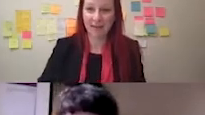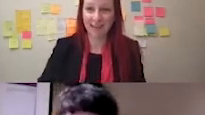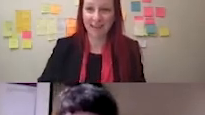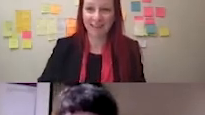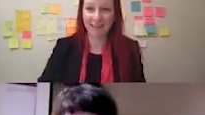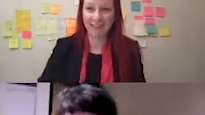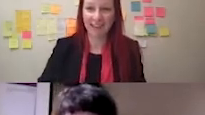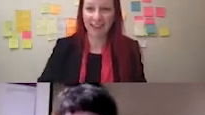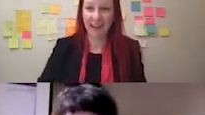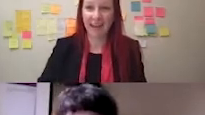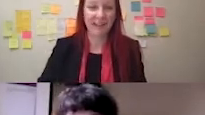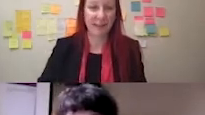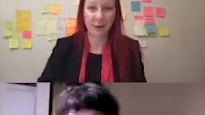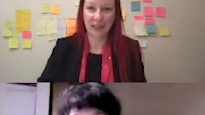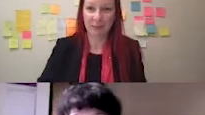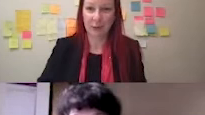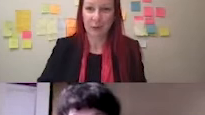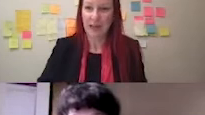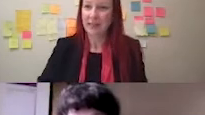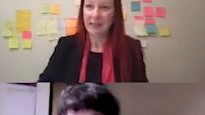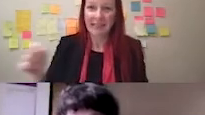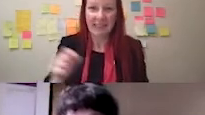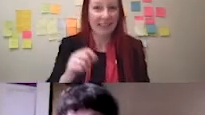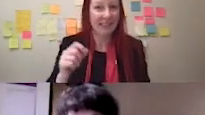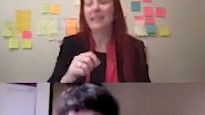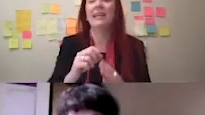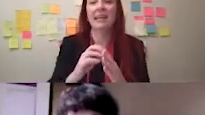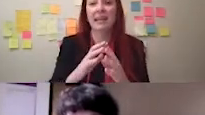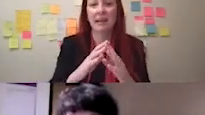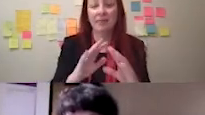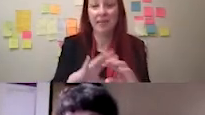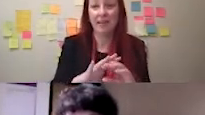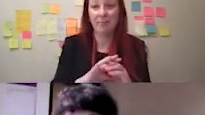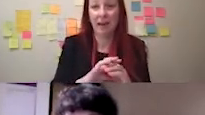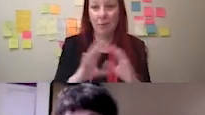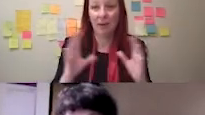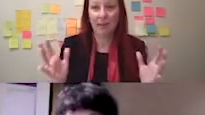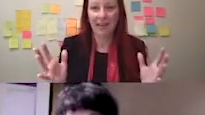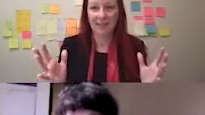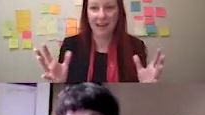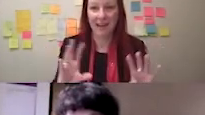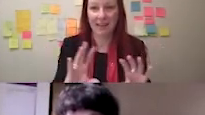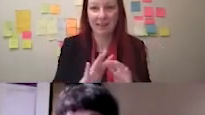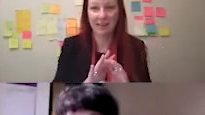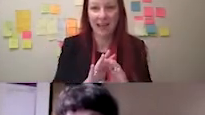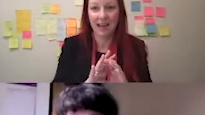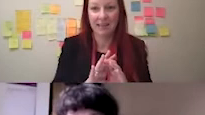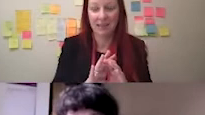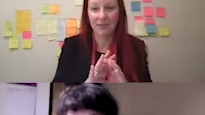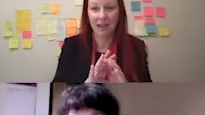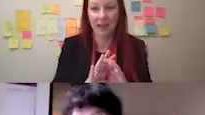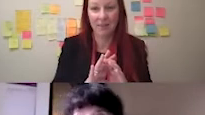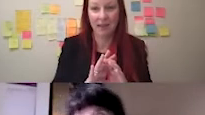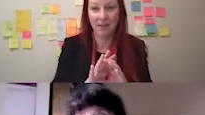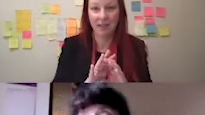healthy habit. It's enjoyable. So I start to tick if we think about a well-being science